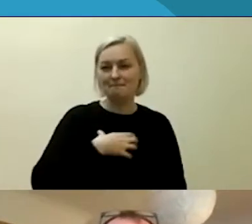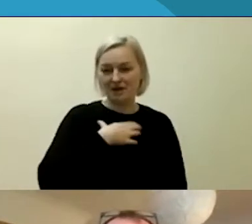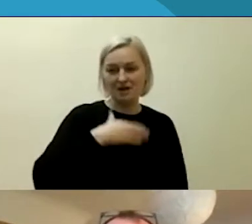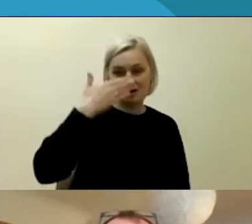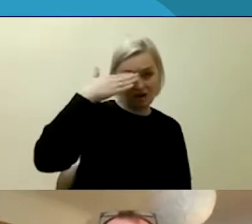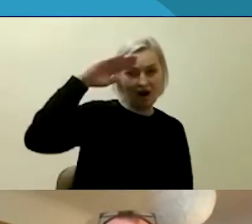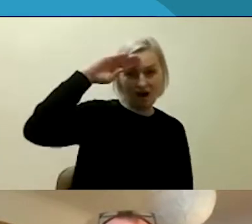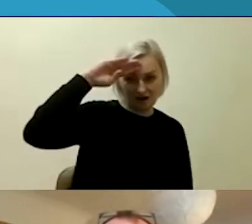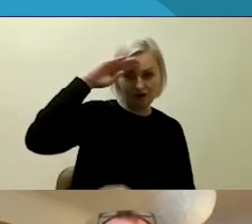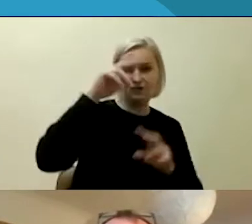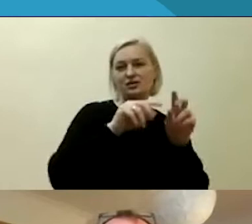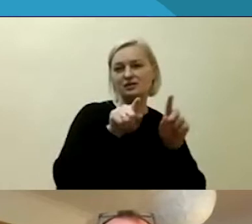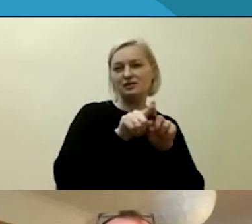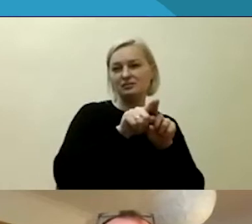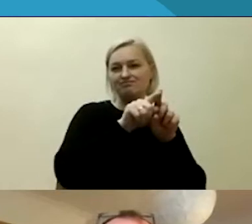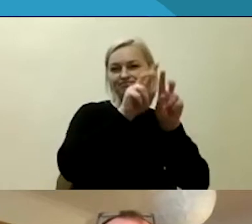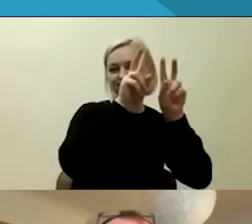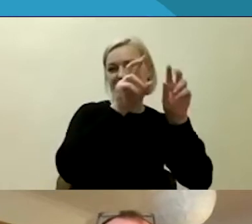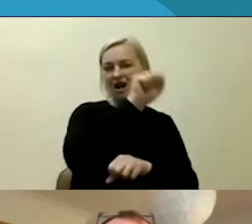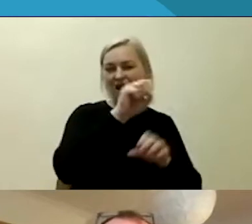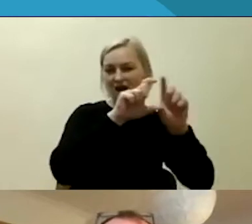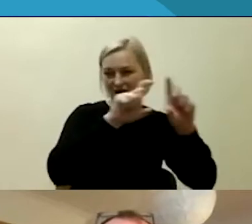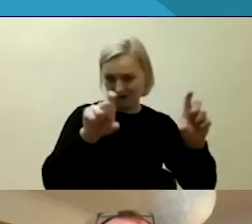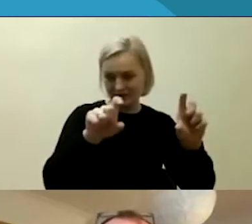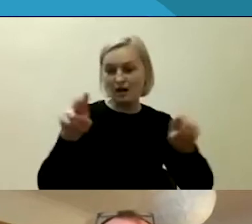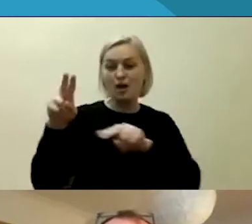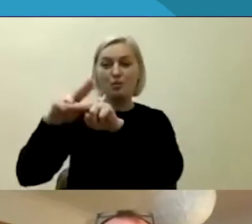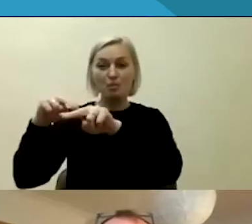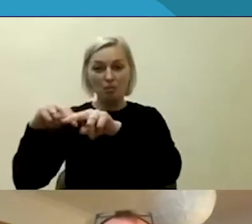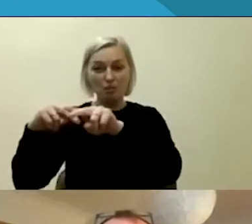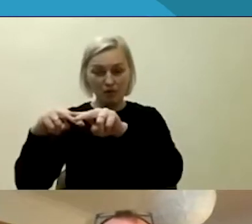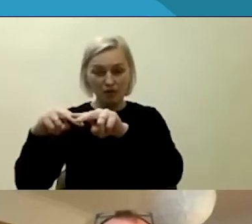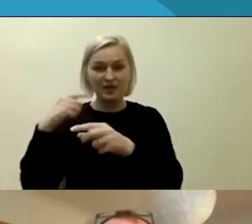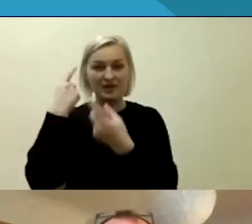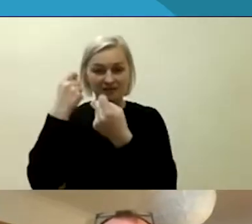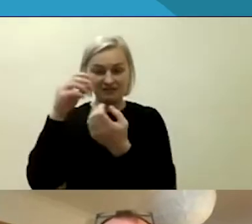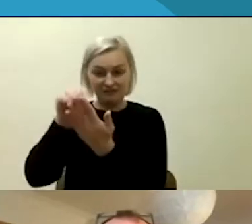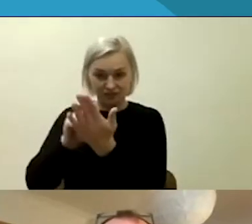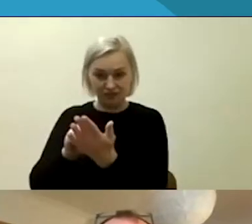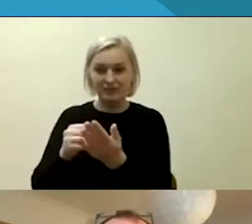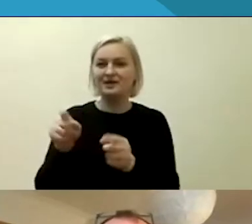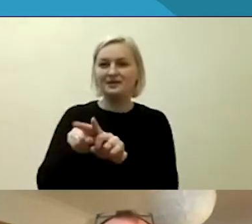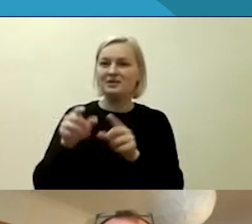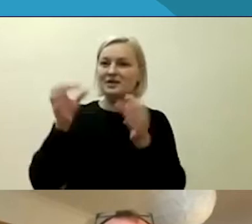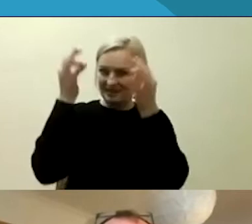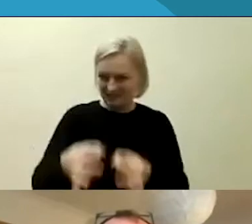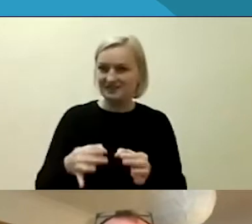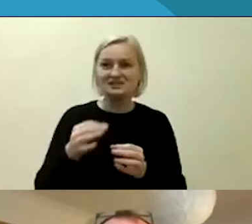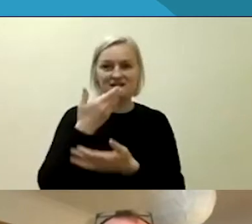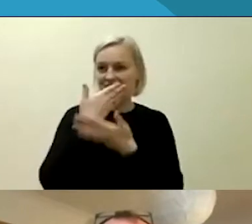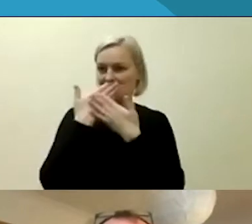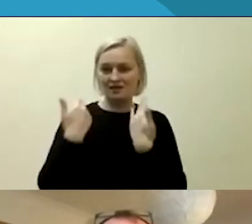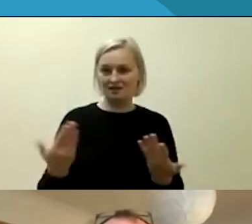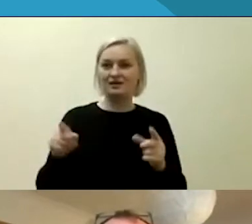we're now in that situation. Now this year things are beginning to change, and they're changing in a very promising way, and they promise to change